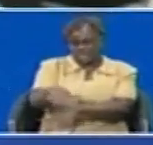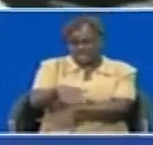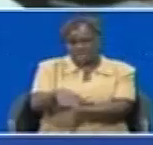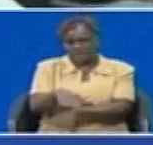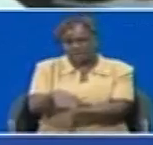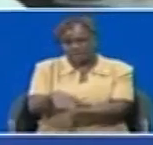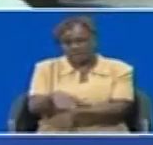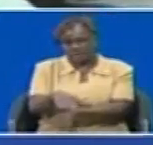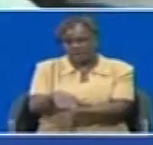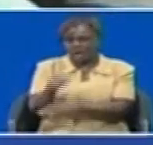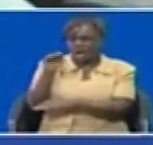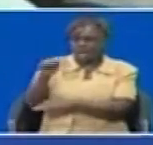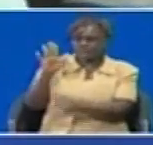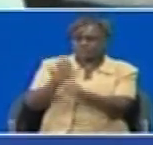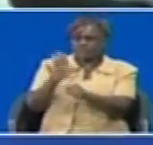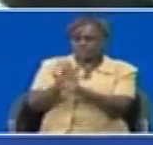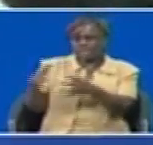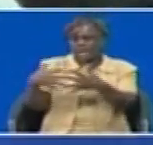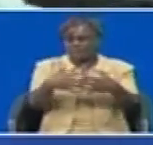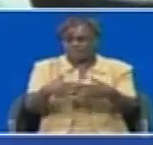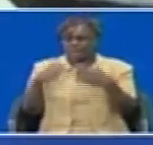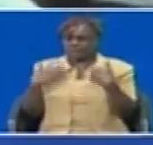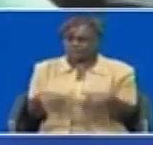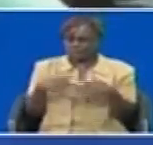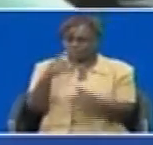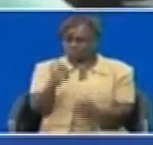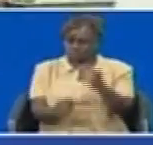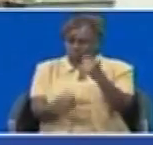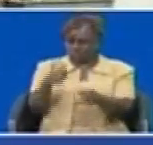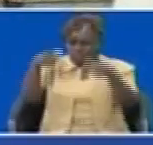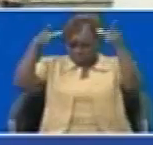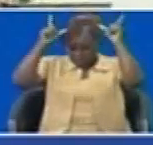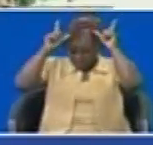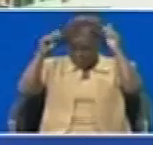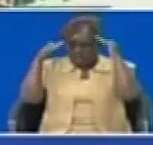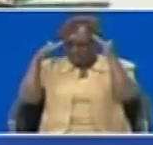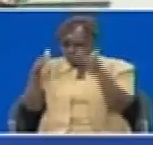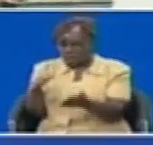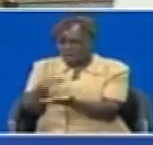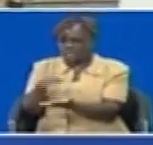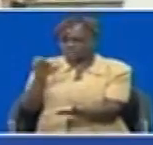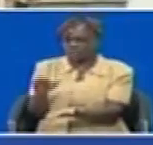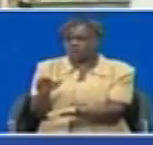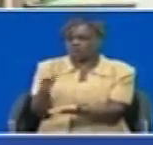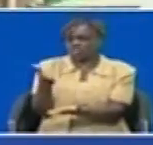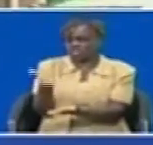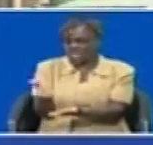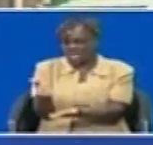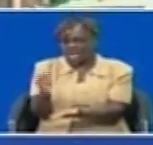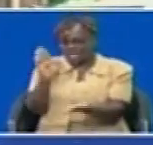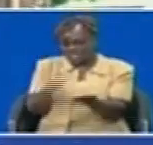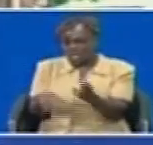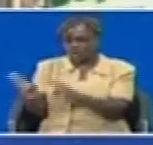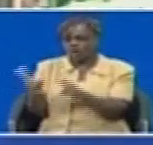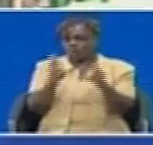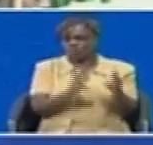is you ask a lot of milk of the dairy cows. Mm-hmm. So you put a lot more food in it than they are used to